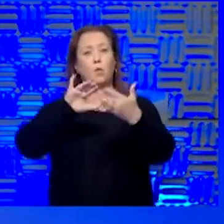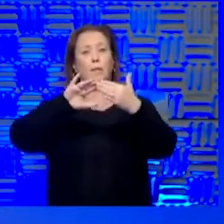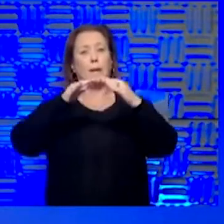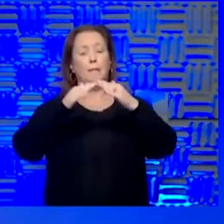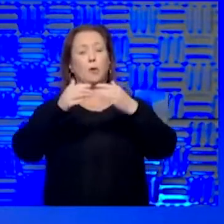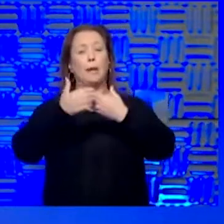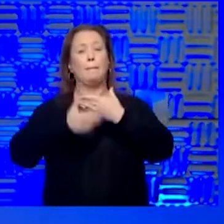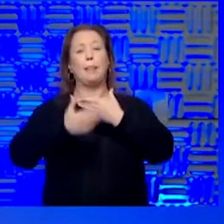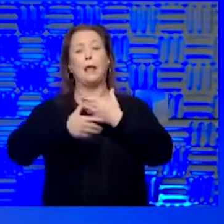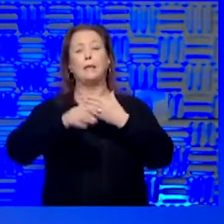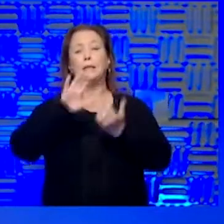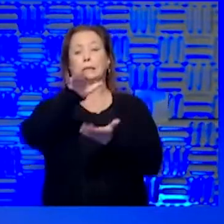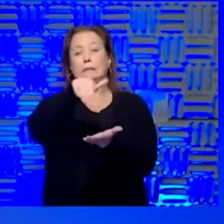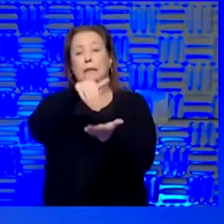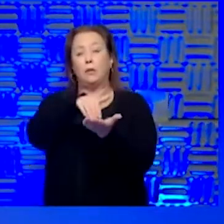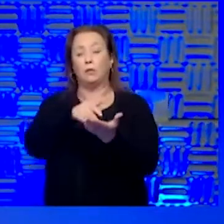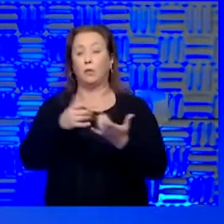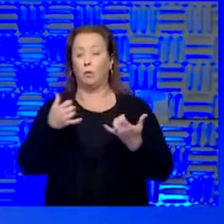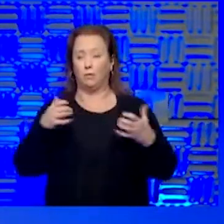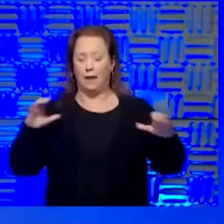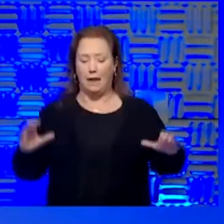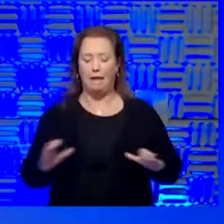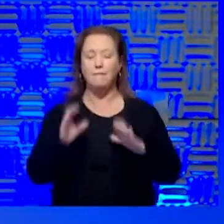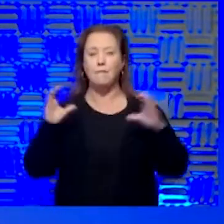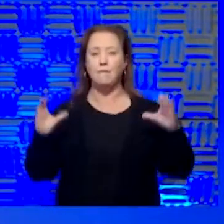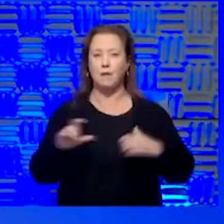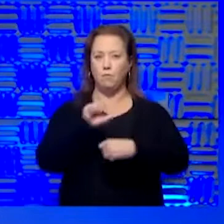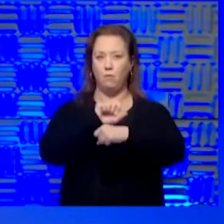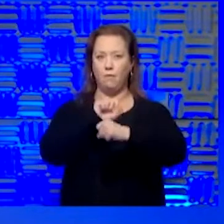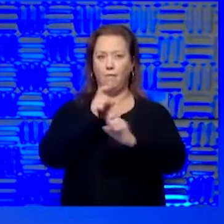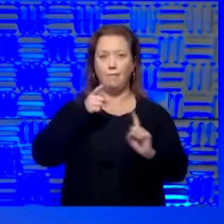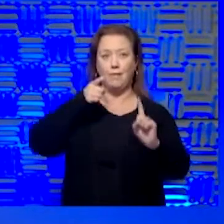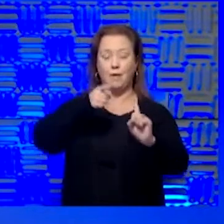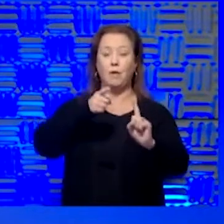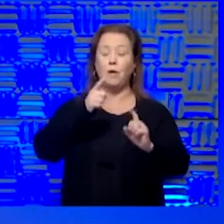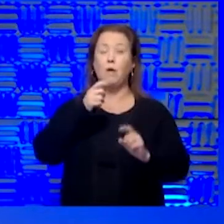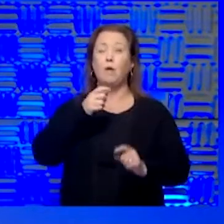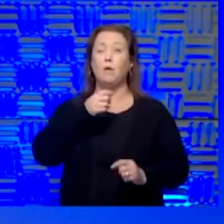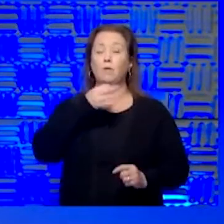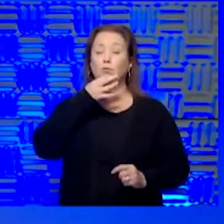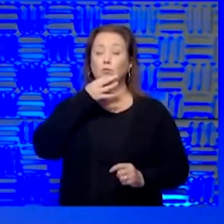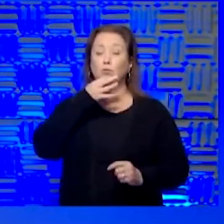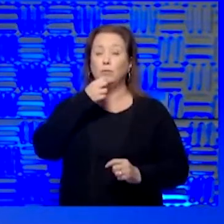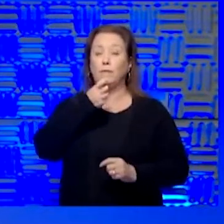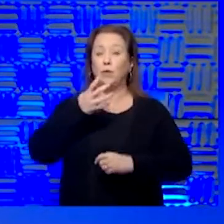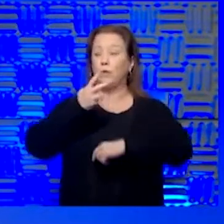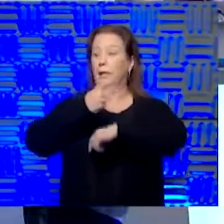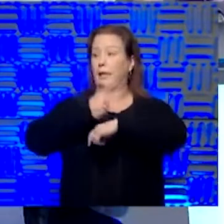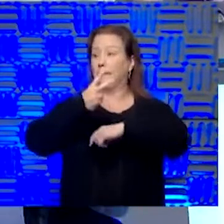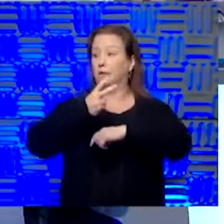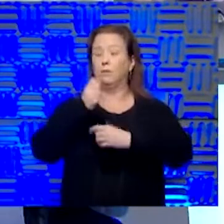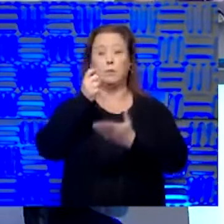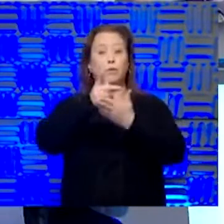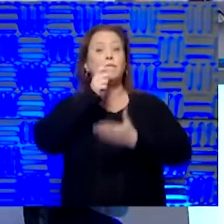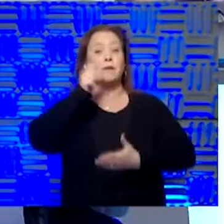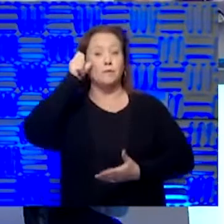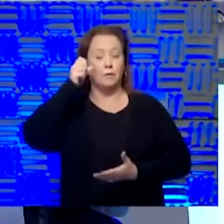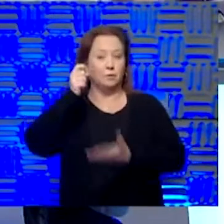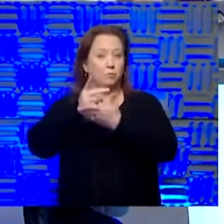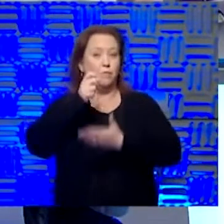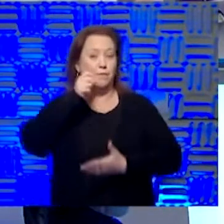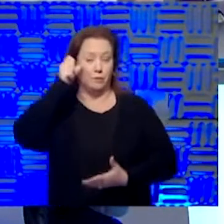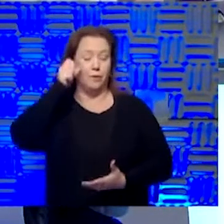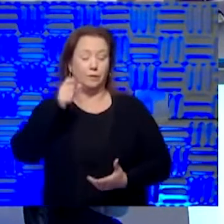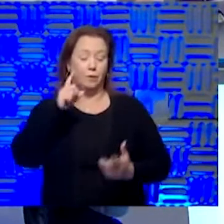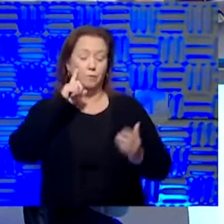Center as well. So we are actively pursuing that, and hopefully within the next couple days that actually will Yeah, be I heard going. actually it was approved yesterday, so Okay, I think it well, may there be you go. ready to